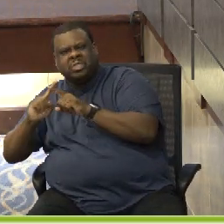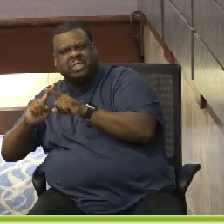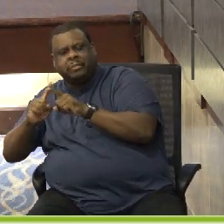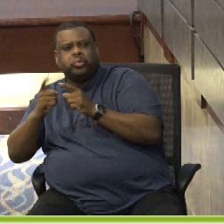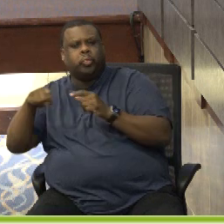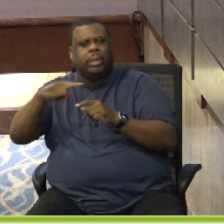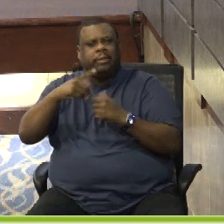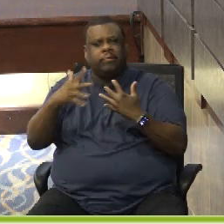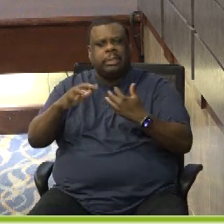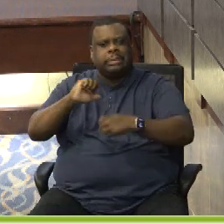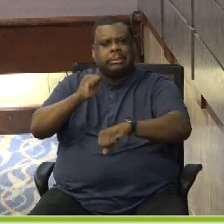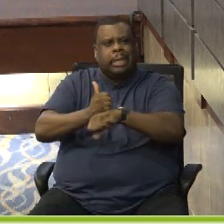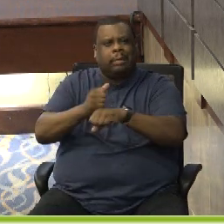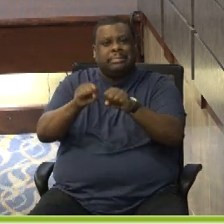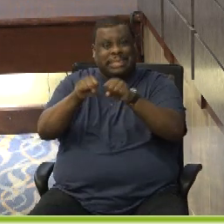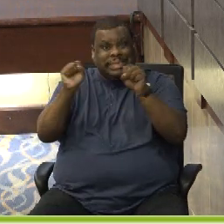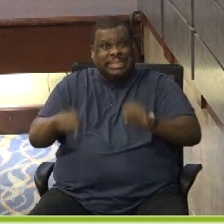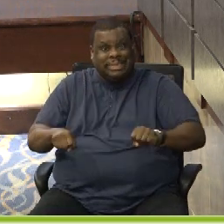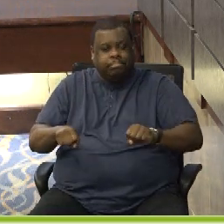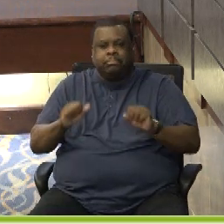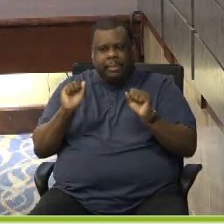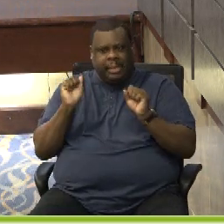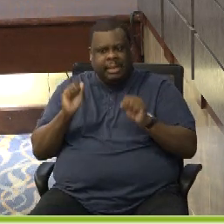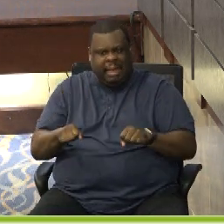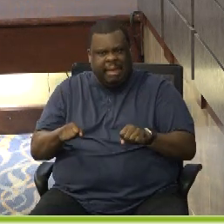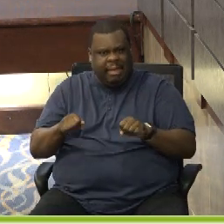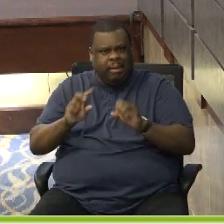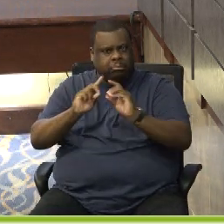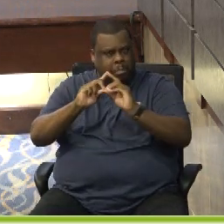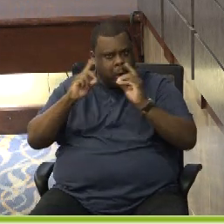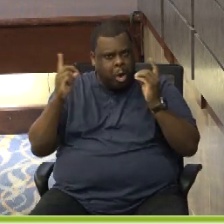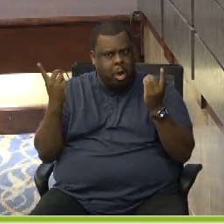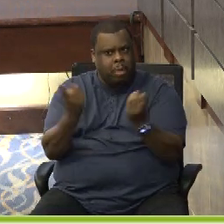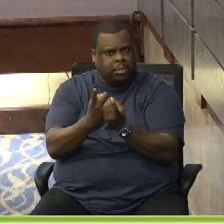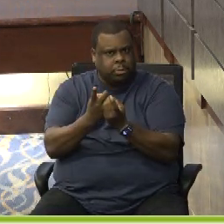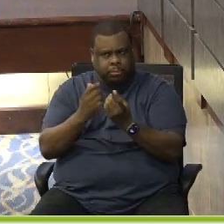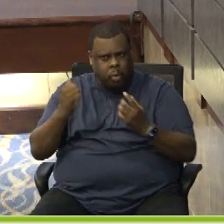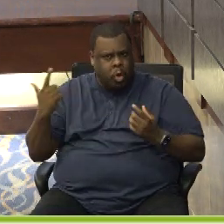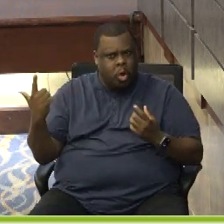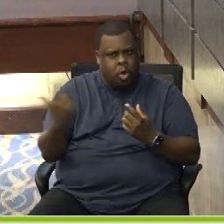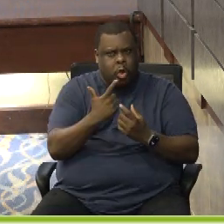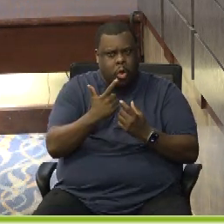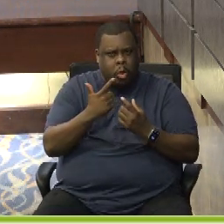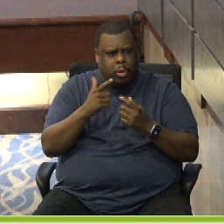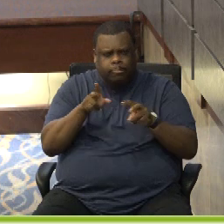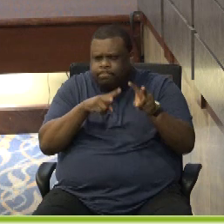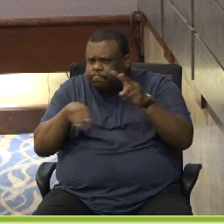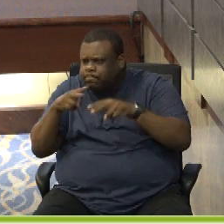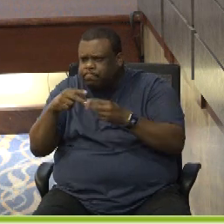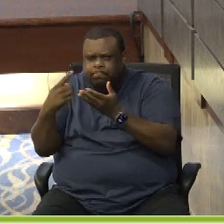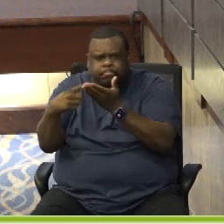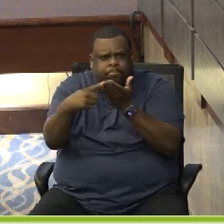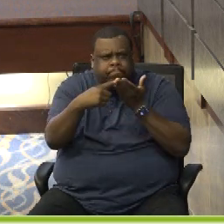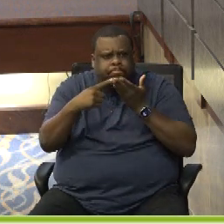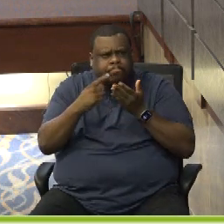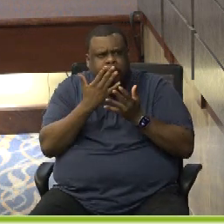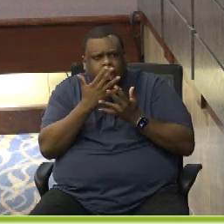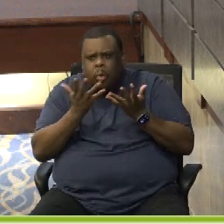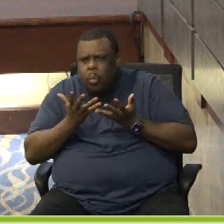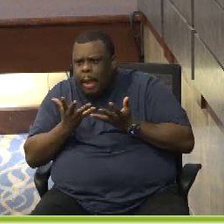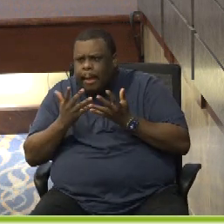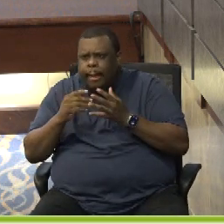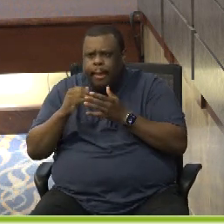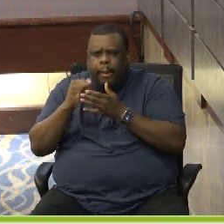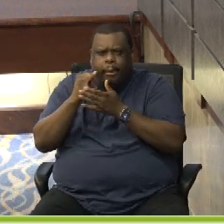system that could be expanded in the future. If a department needs to have a mark, that's something it could be developed, but this way it's